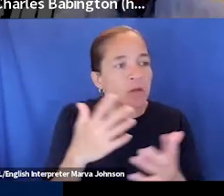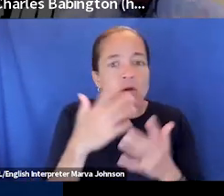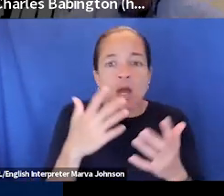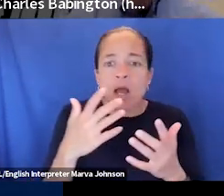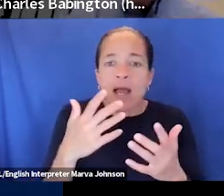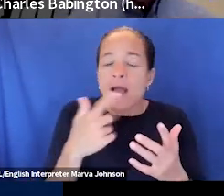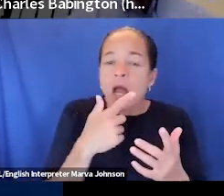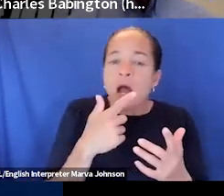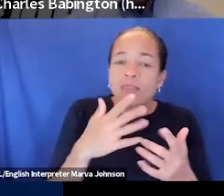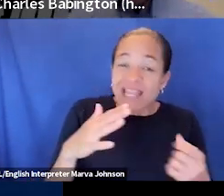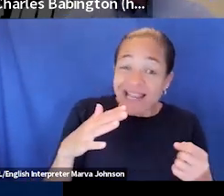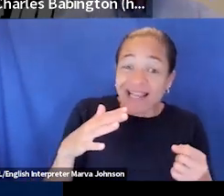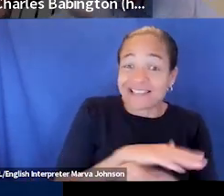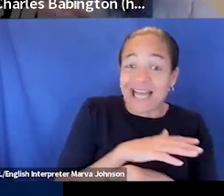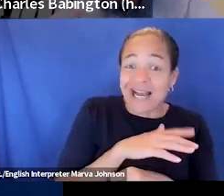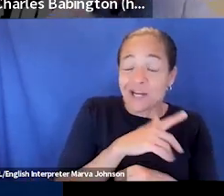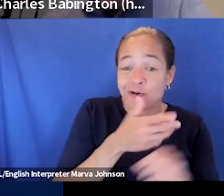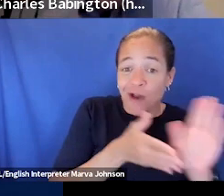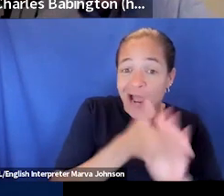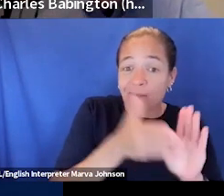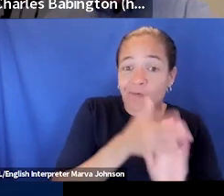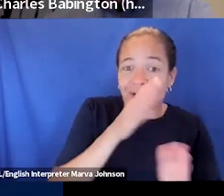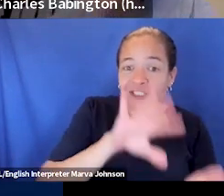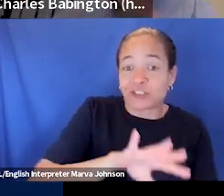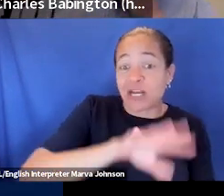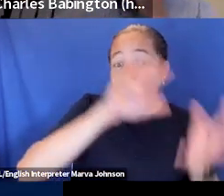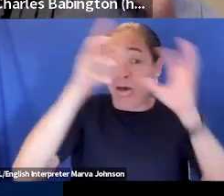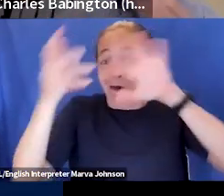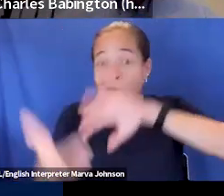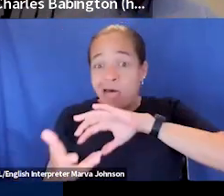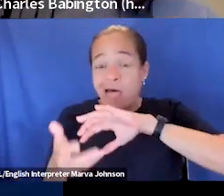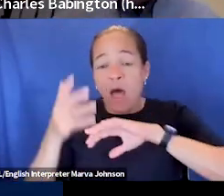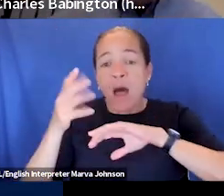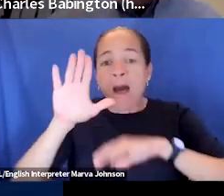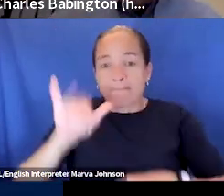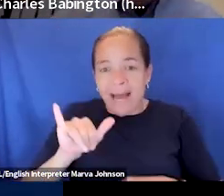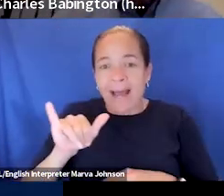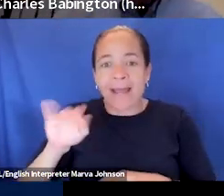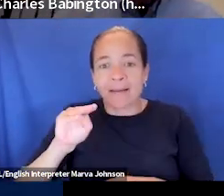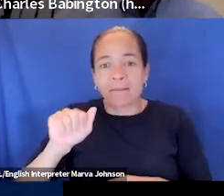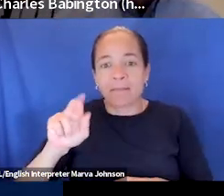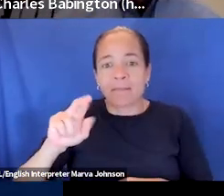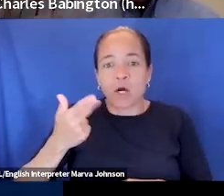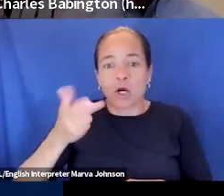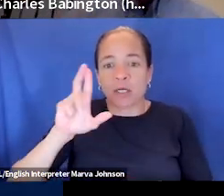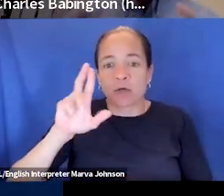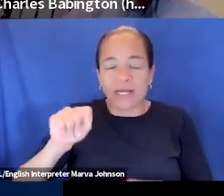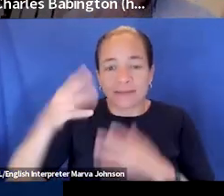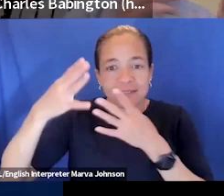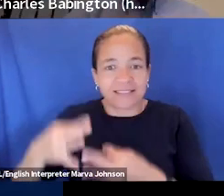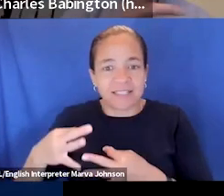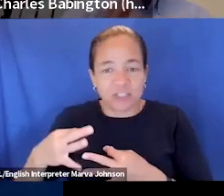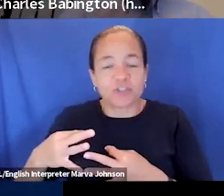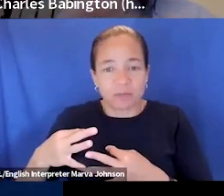turned on its head by Margaret's decision. That might be, I can see what you might argue, rather